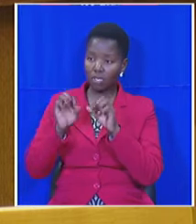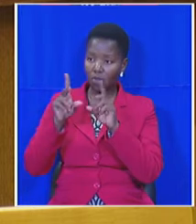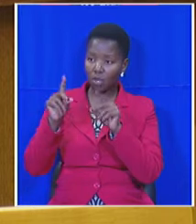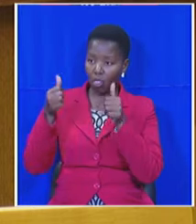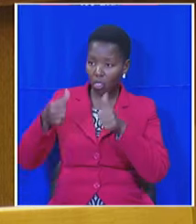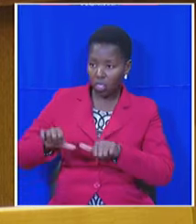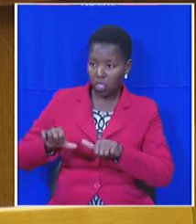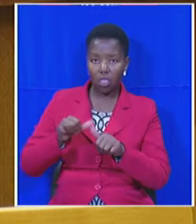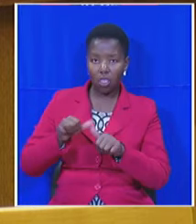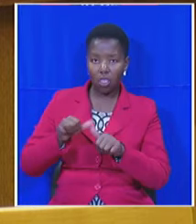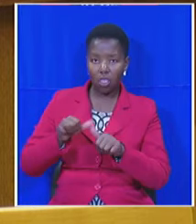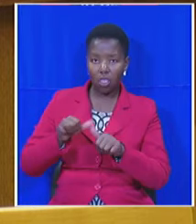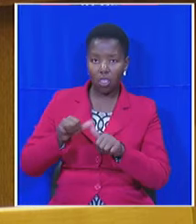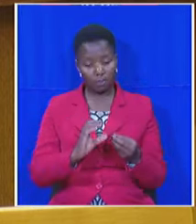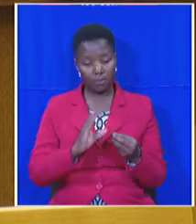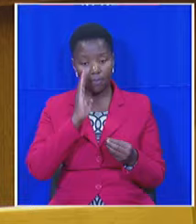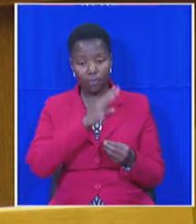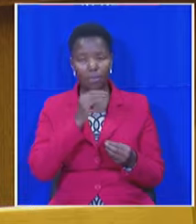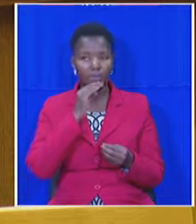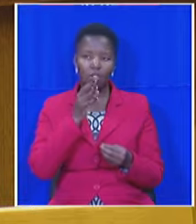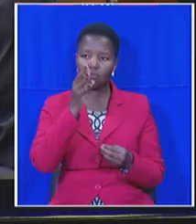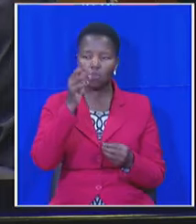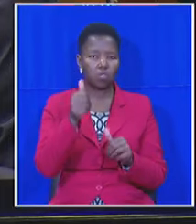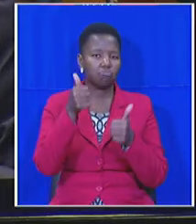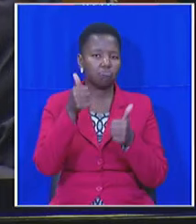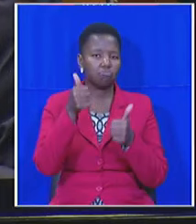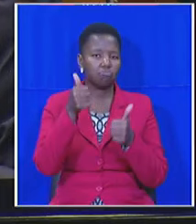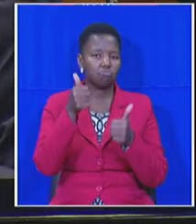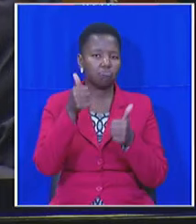siyakusupporta kakhulu lo hlahlo zimali esihlangene ngalo namhlanje. Ngiyabonga Sihlalo.